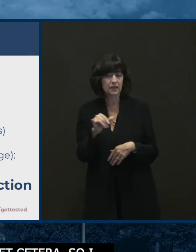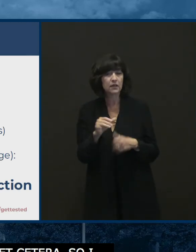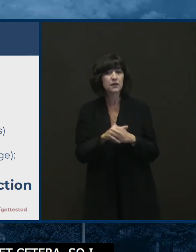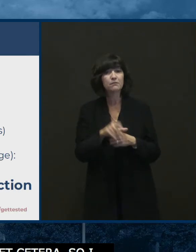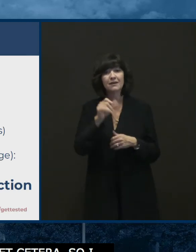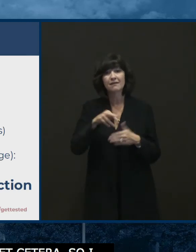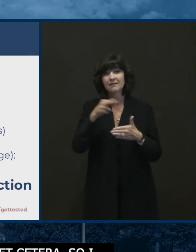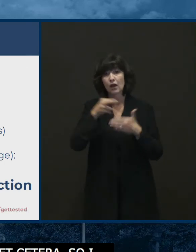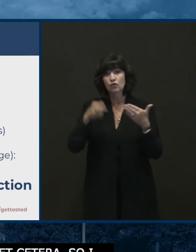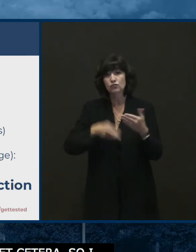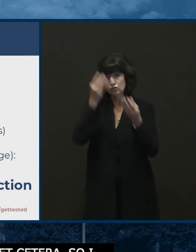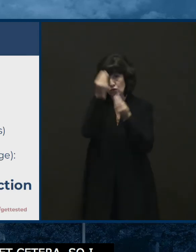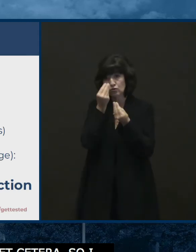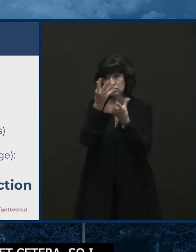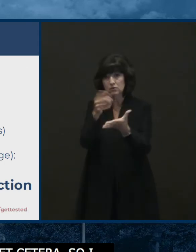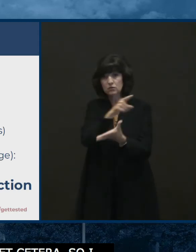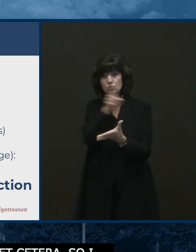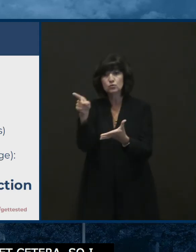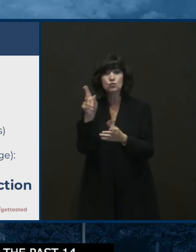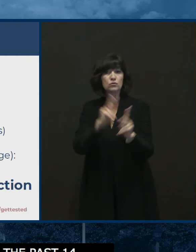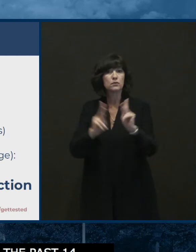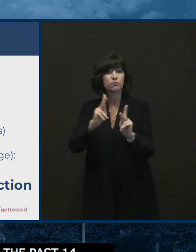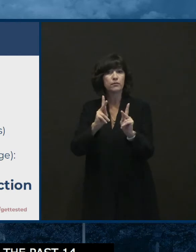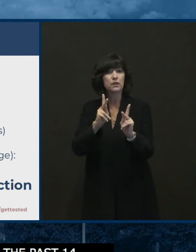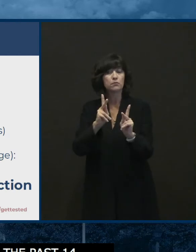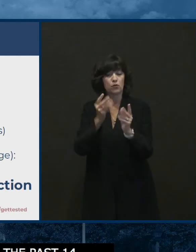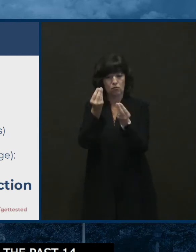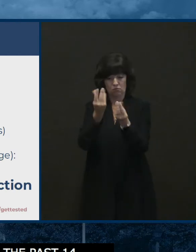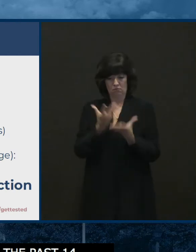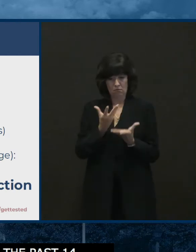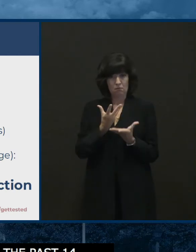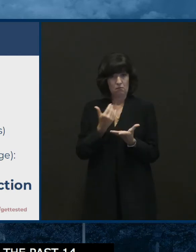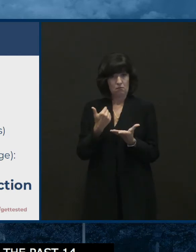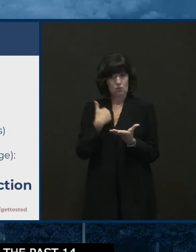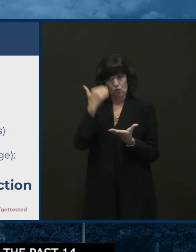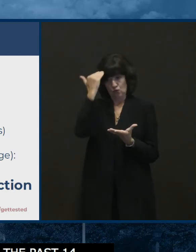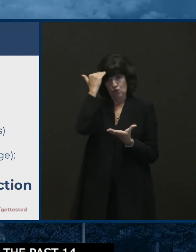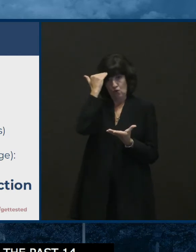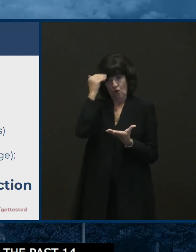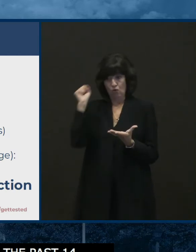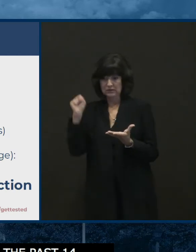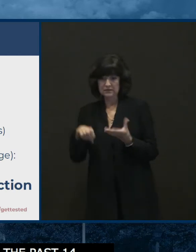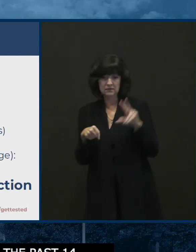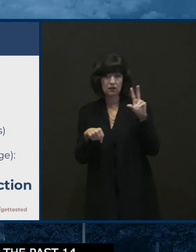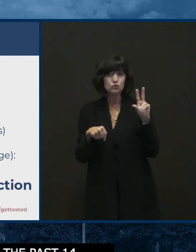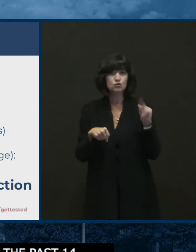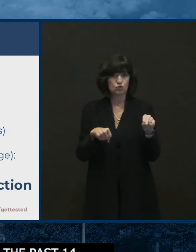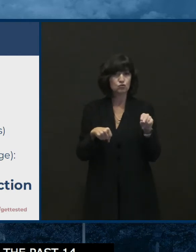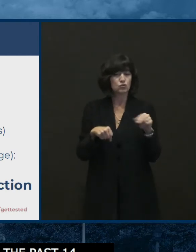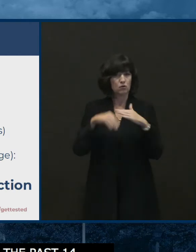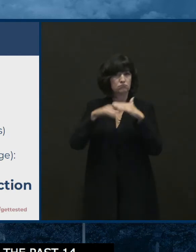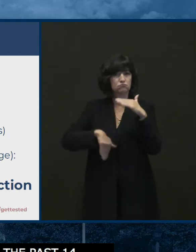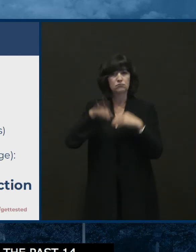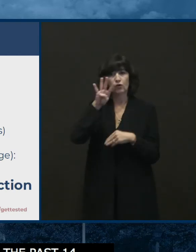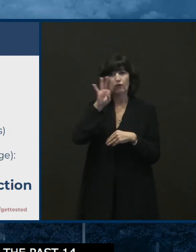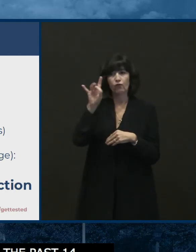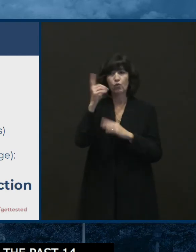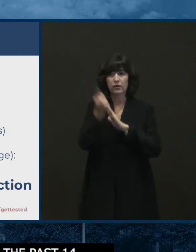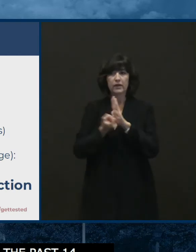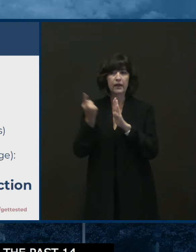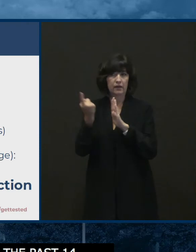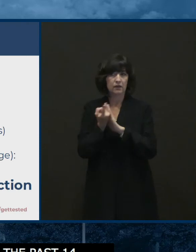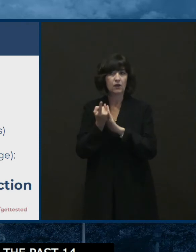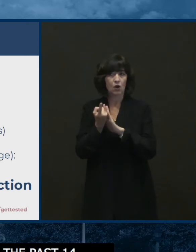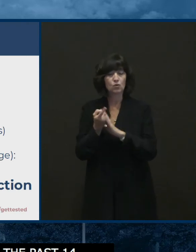patient within 48 hours or underneath 48 hours from the sample collection, and the average time in the lab is under 12 hours for the last